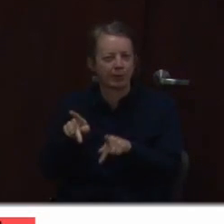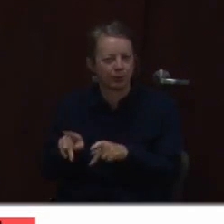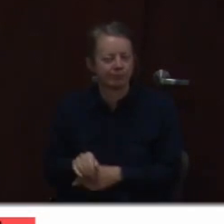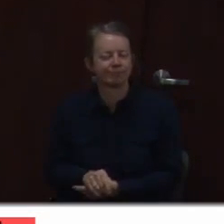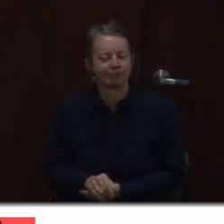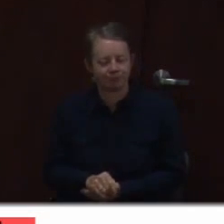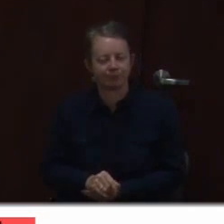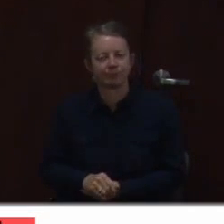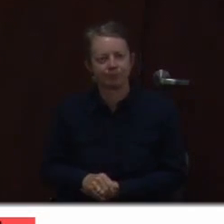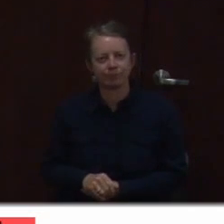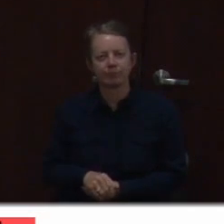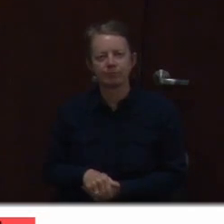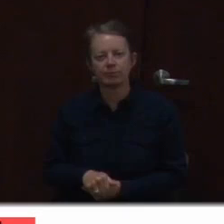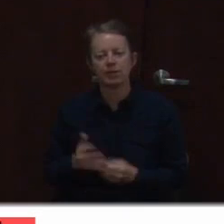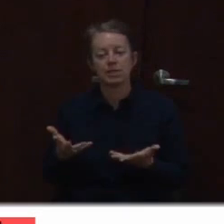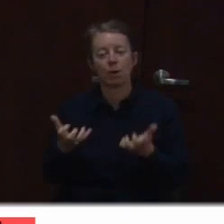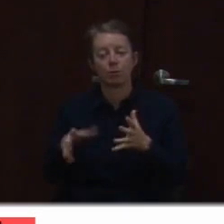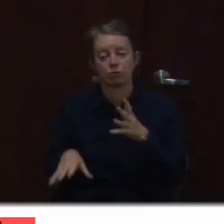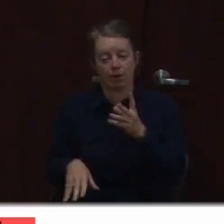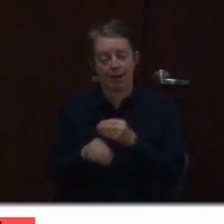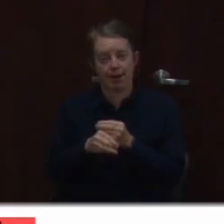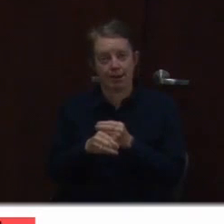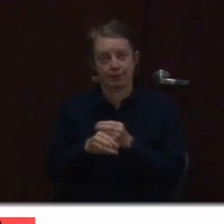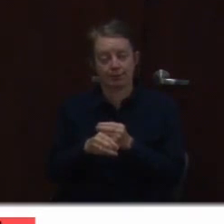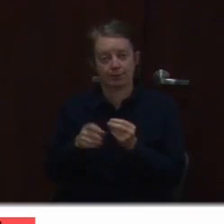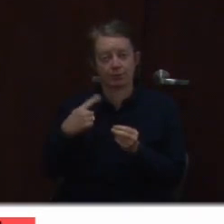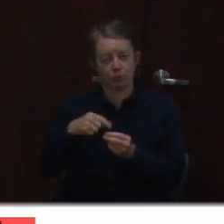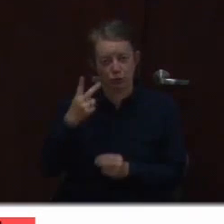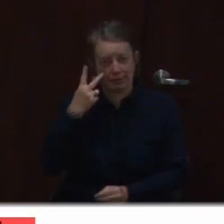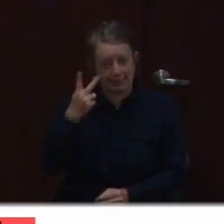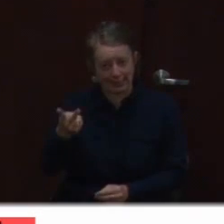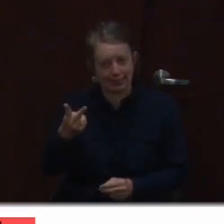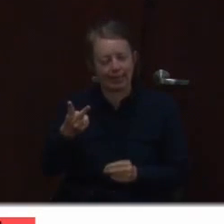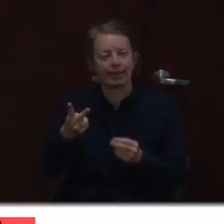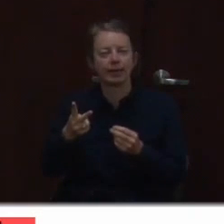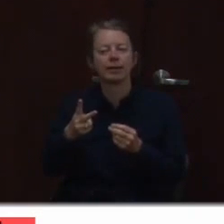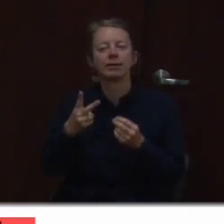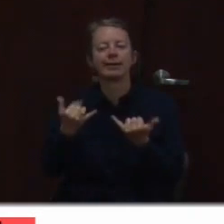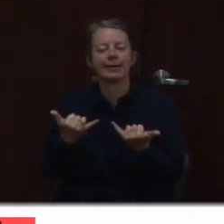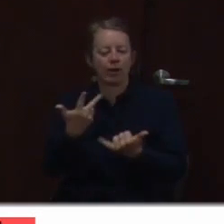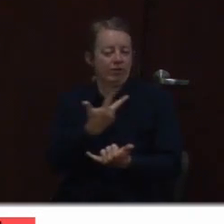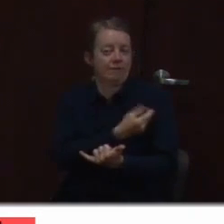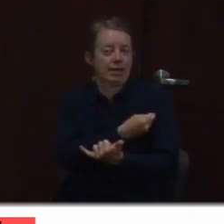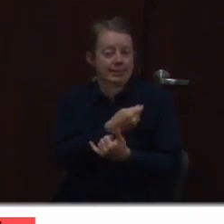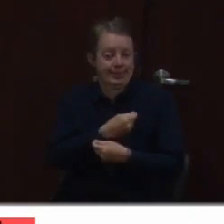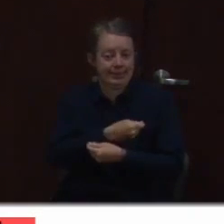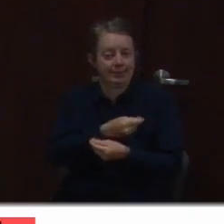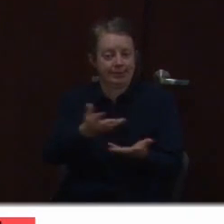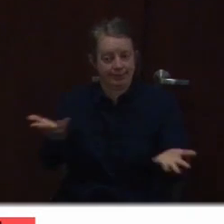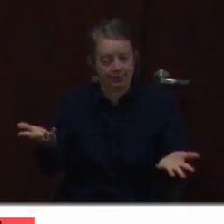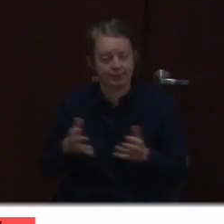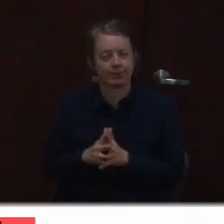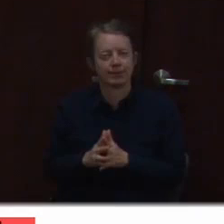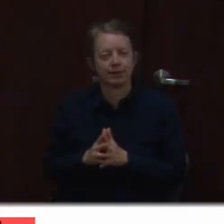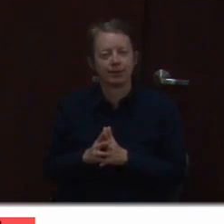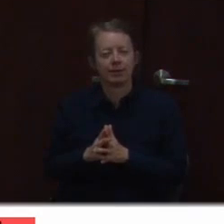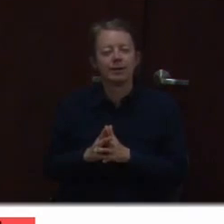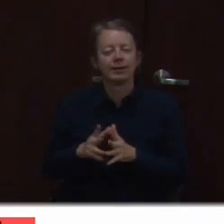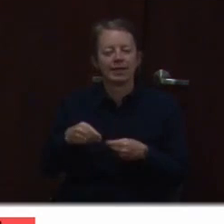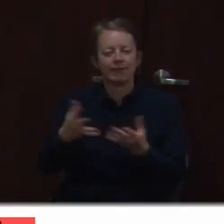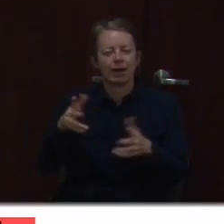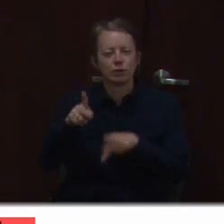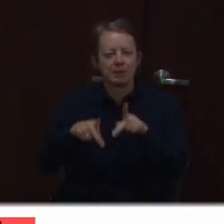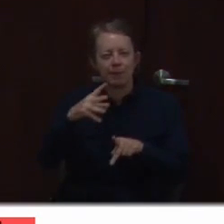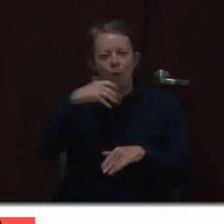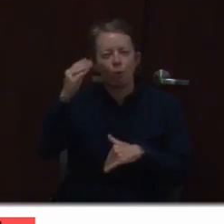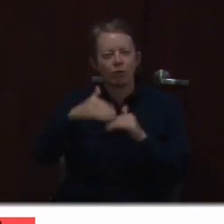So I did want to mention also that we are starting to see the impact of a vaccine rollout in our new cases for those who are 65 years